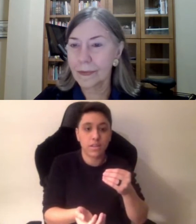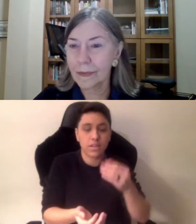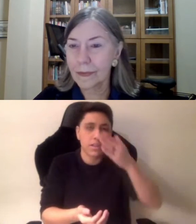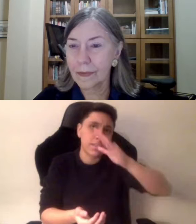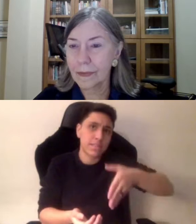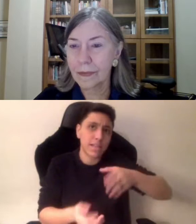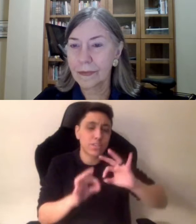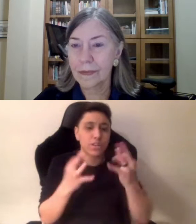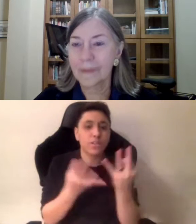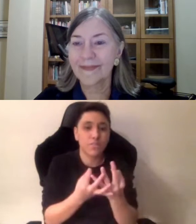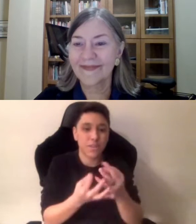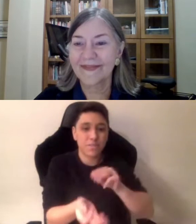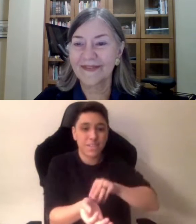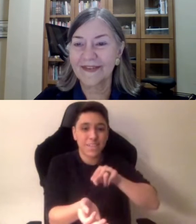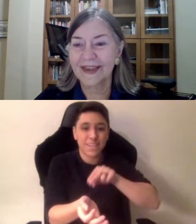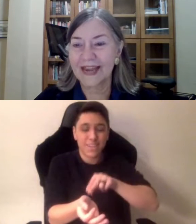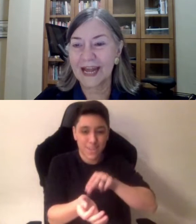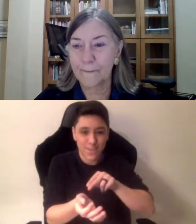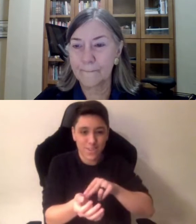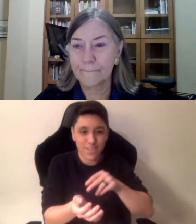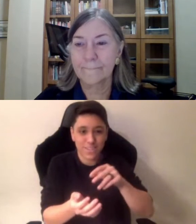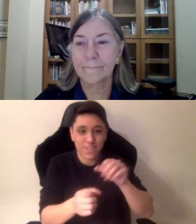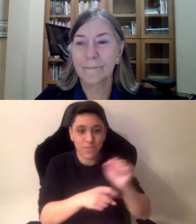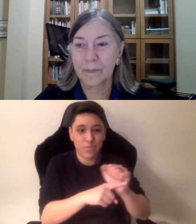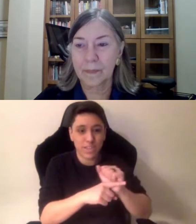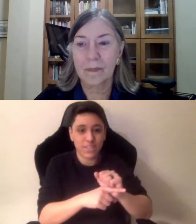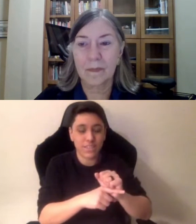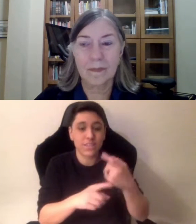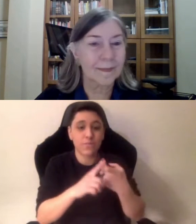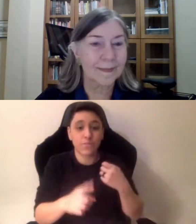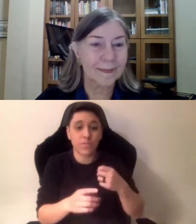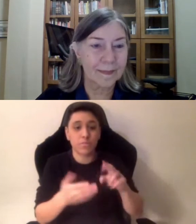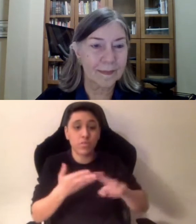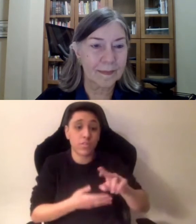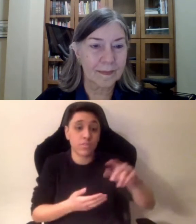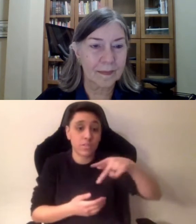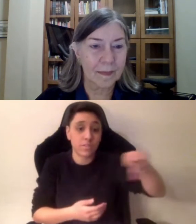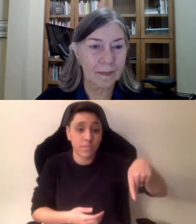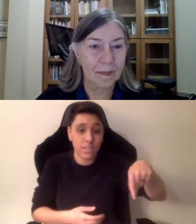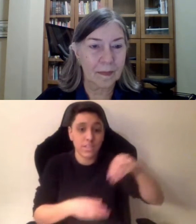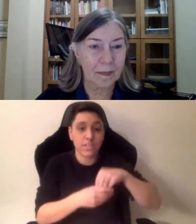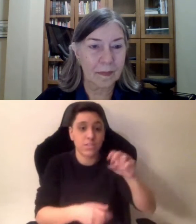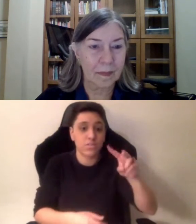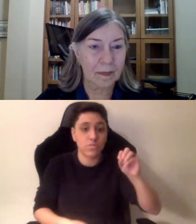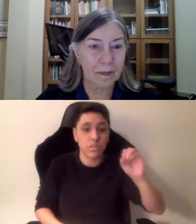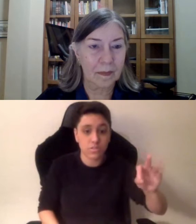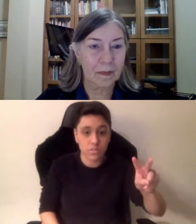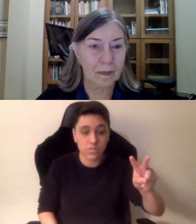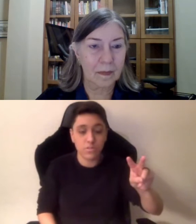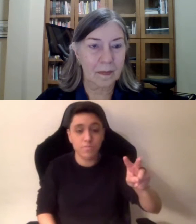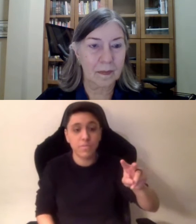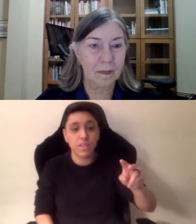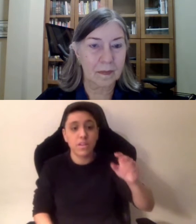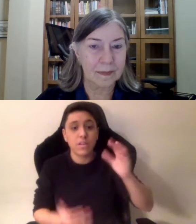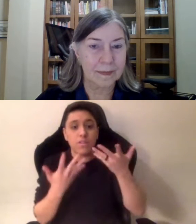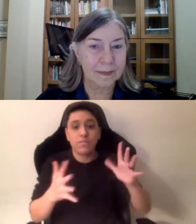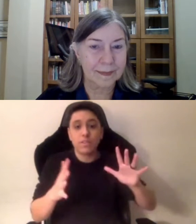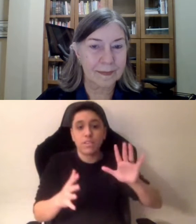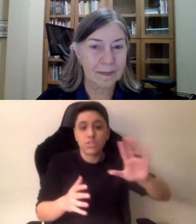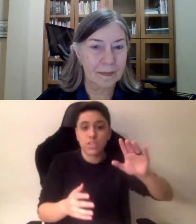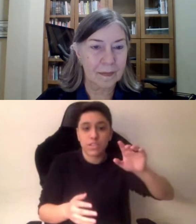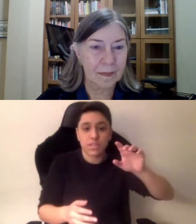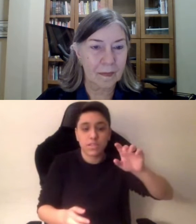nurse practitioner degree from the University of Phoenix in 2002, and completed his doctor of nursing practice at Arizona State University